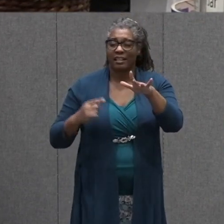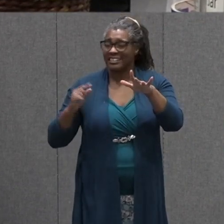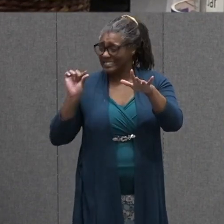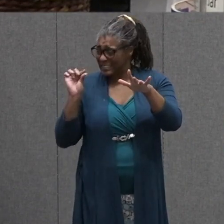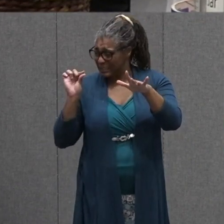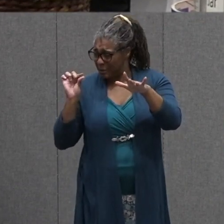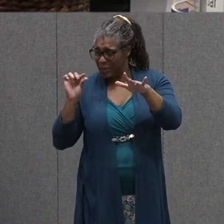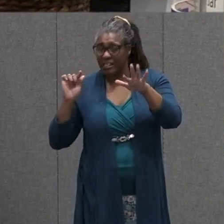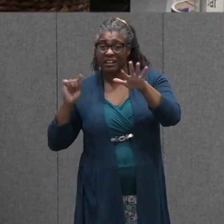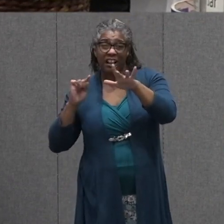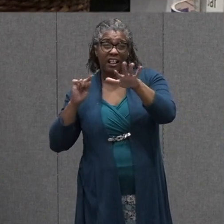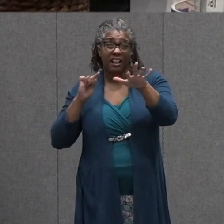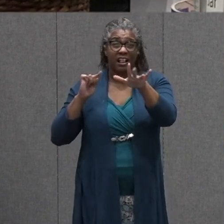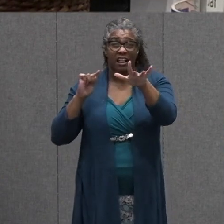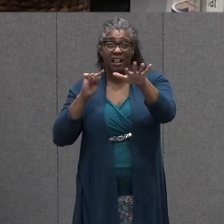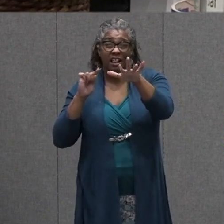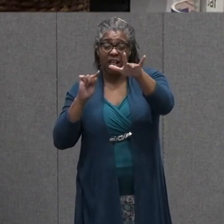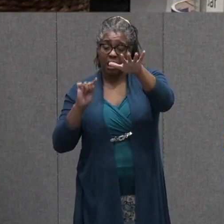I know,